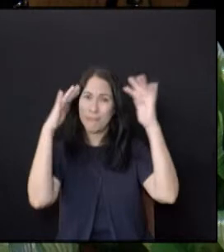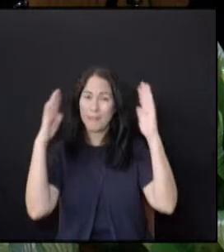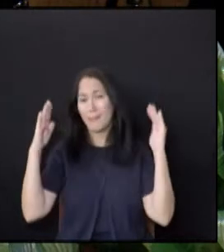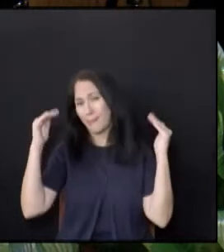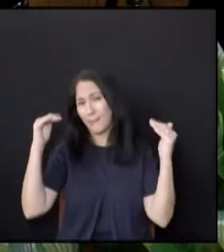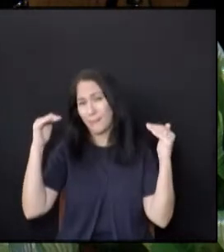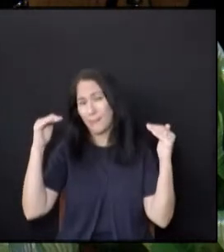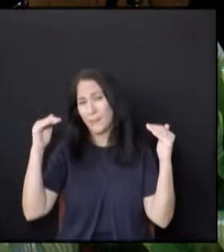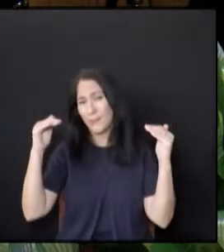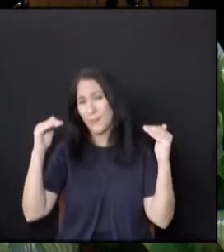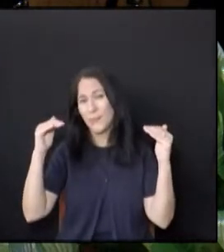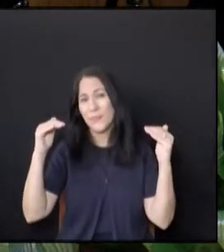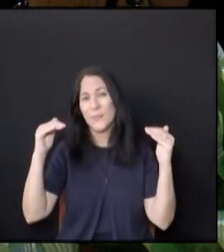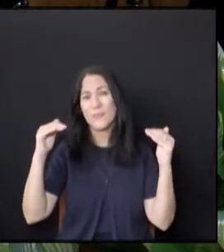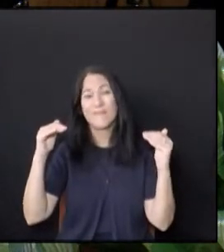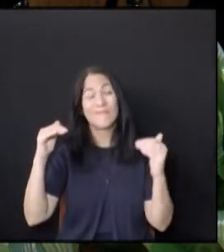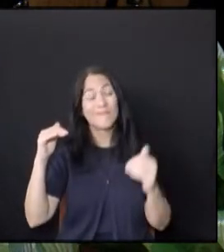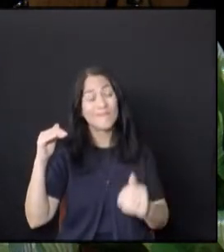expect?